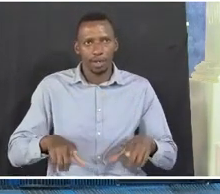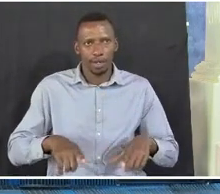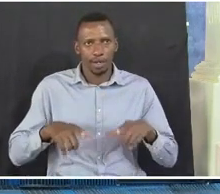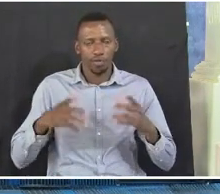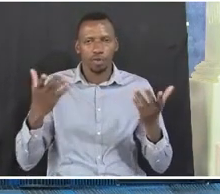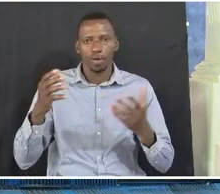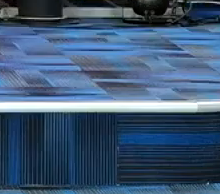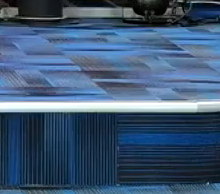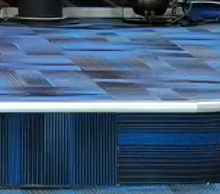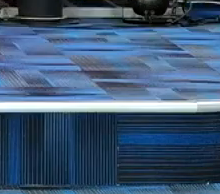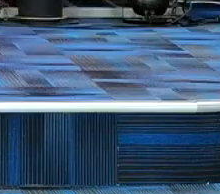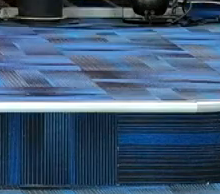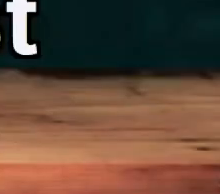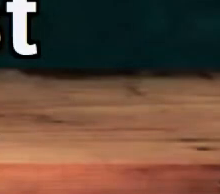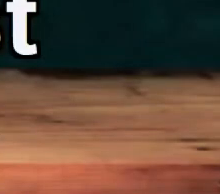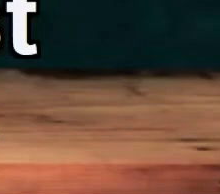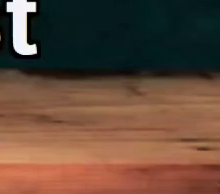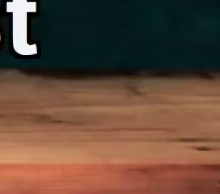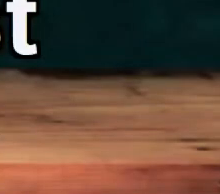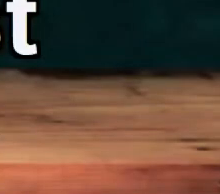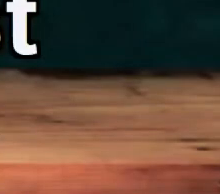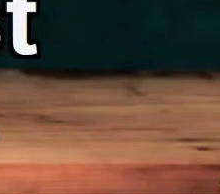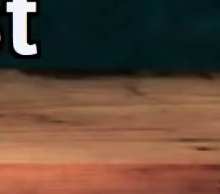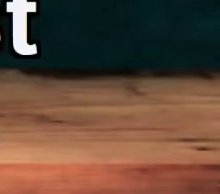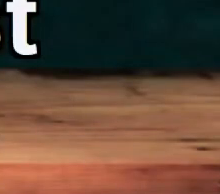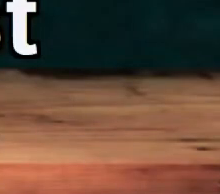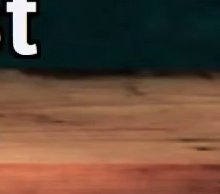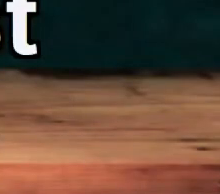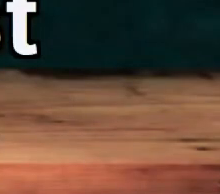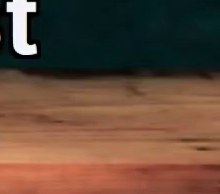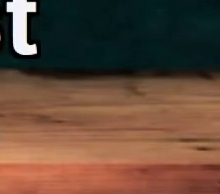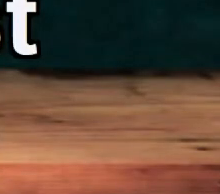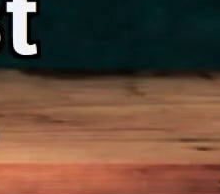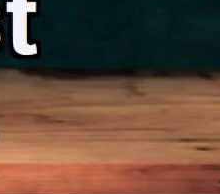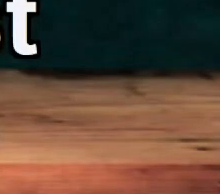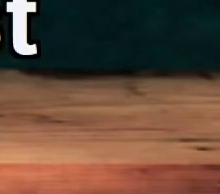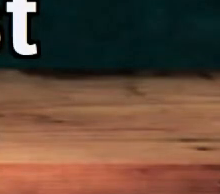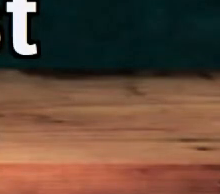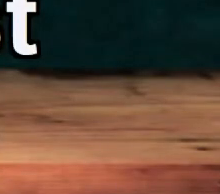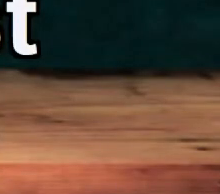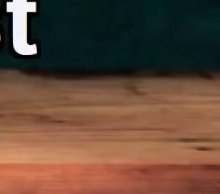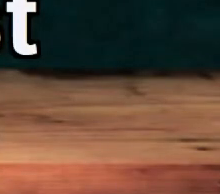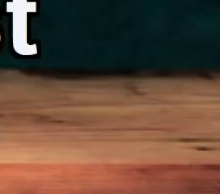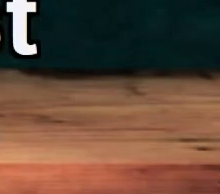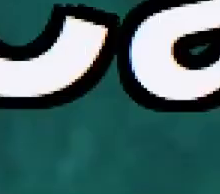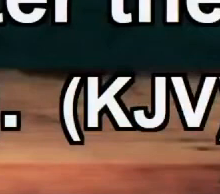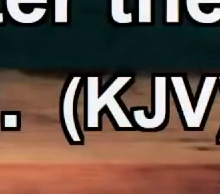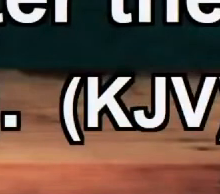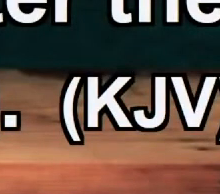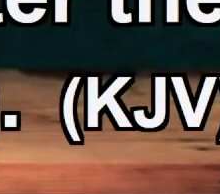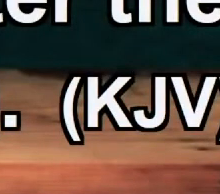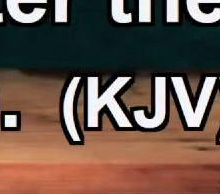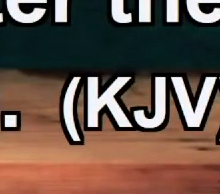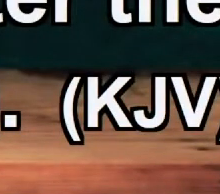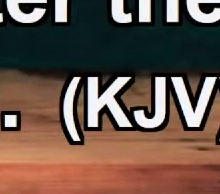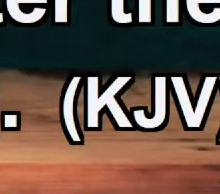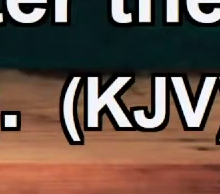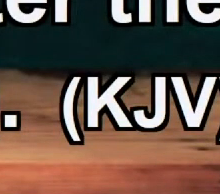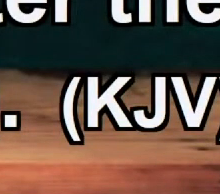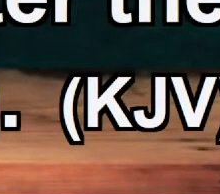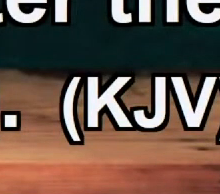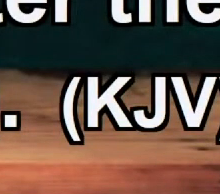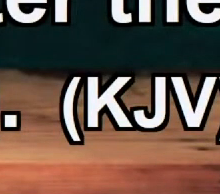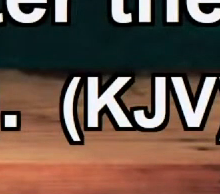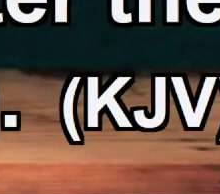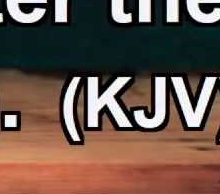the east of Eden. And Cain knew his wife, and she conceived and bore Enoch, not the Enoch